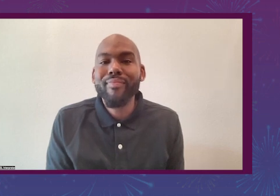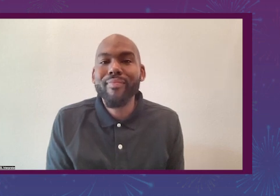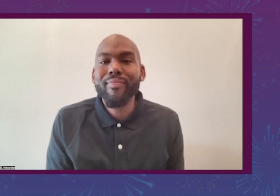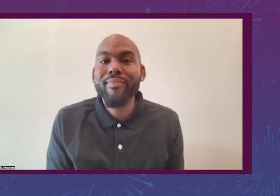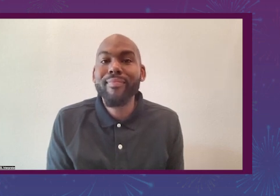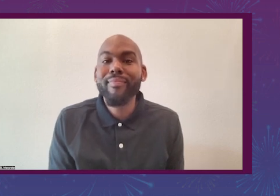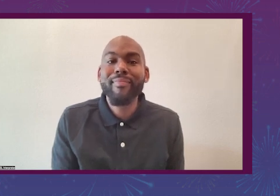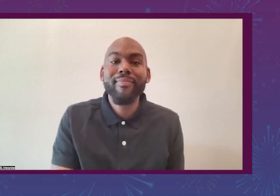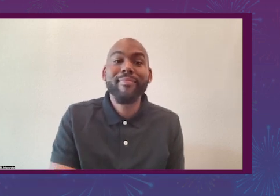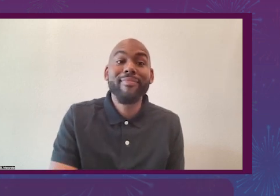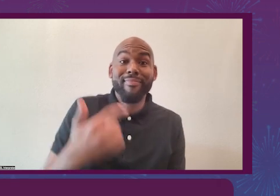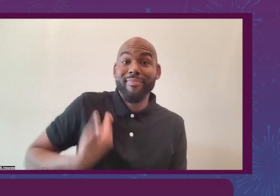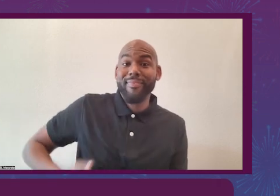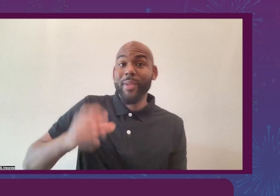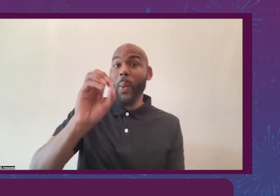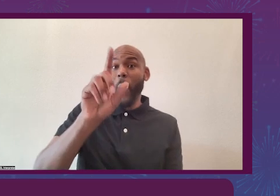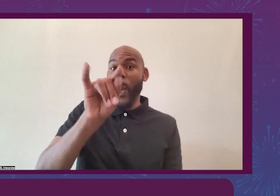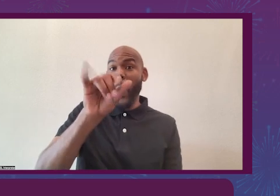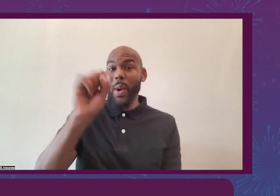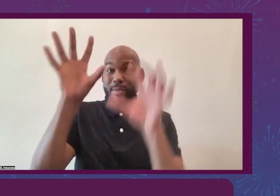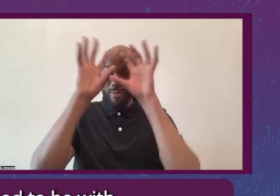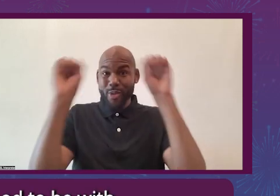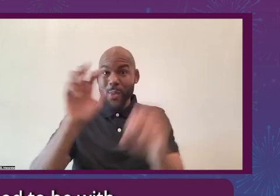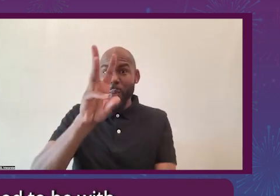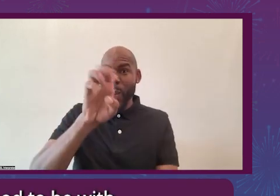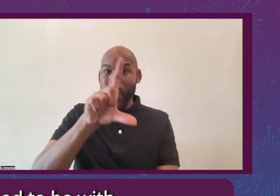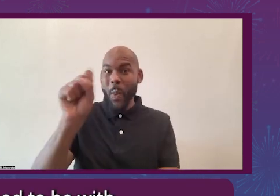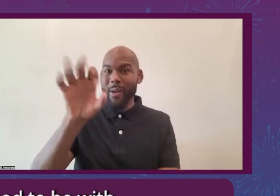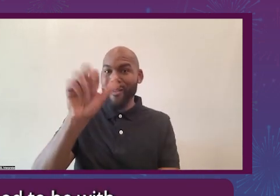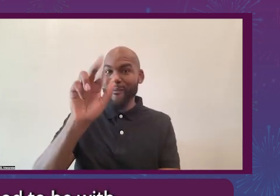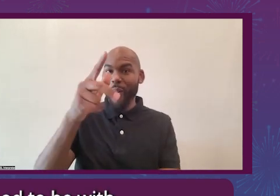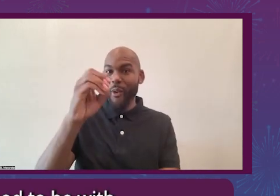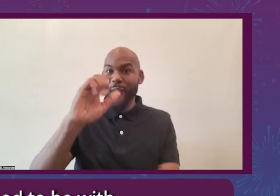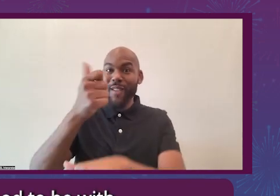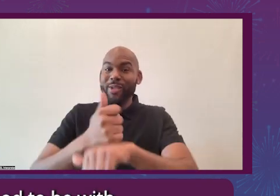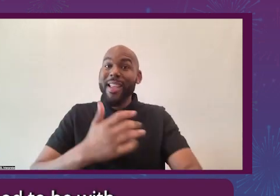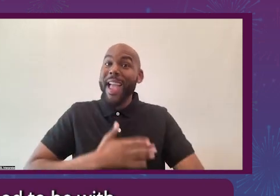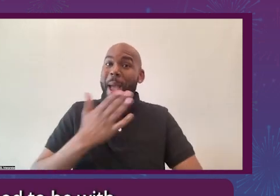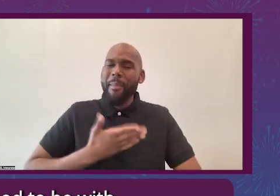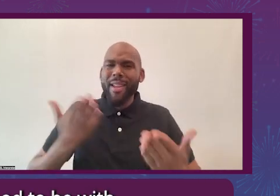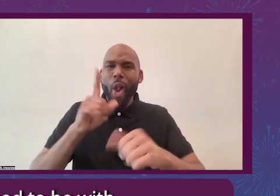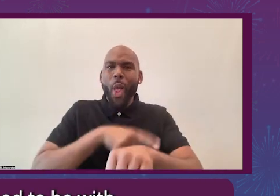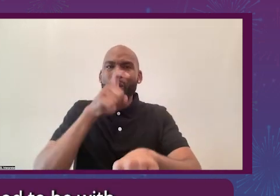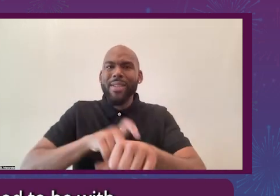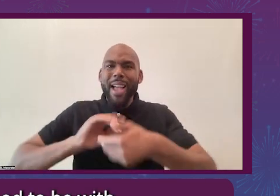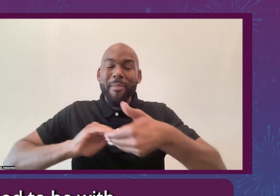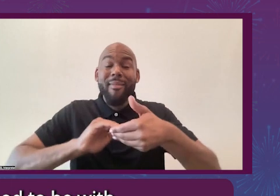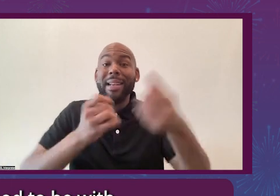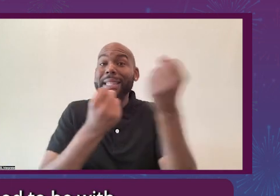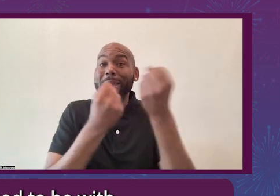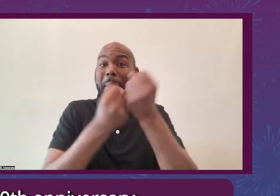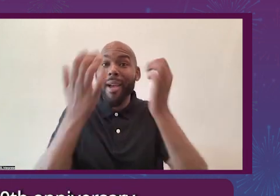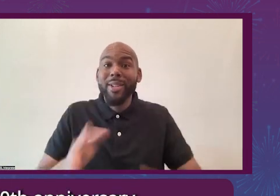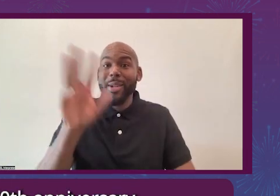glasses appears on screen. I'm Otis Rowley, president of the Wells Fargo Foundation. It's good to be with you as a longtime ally